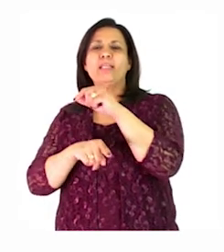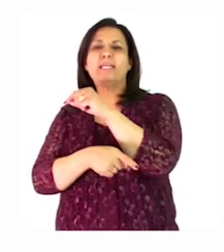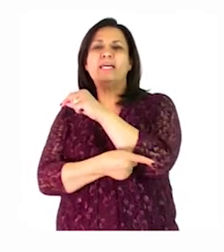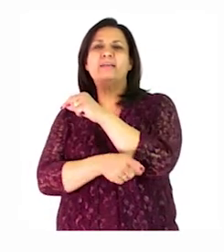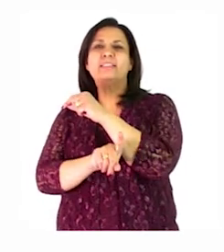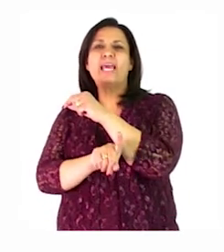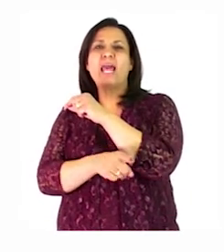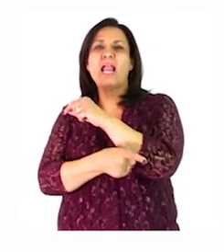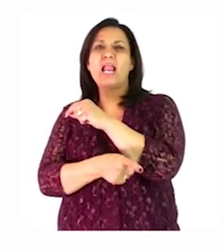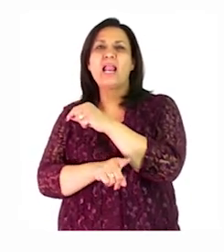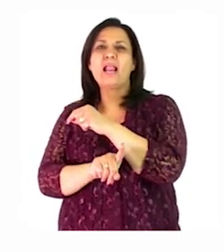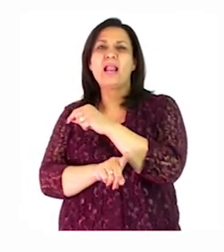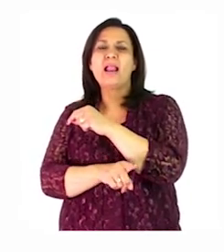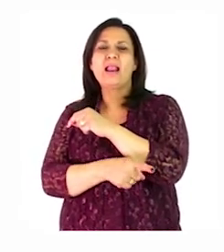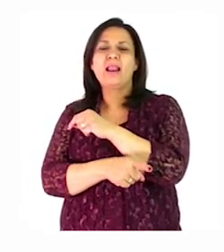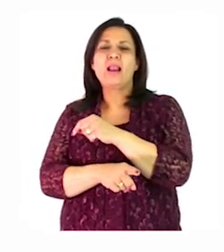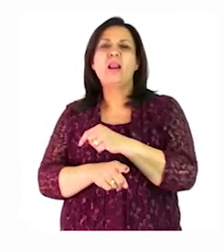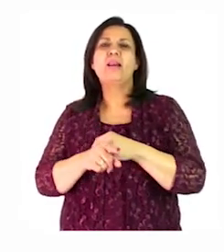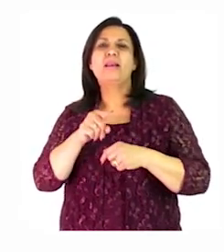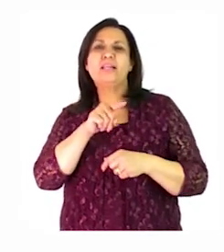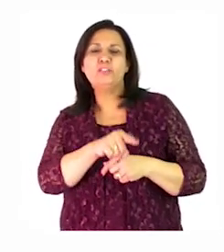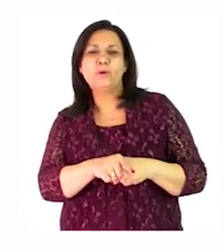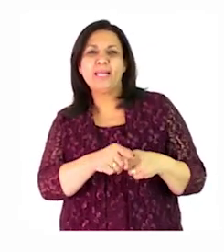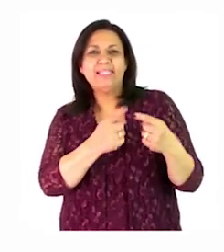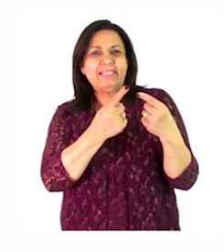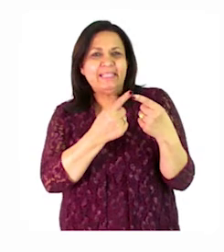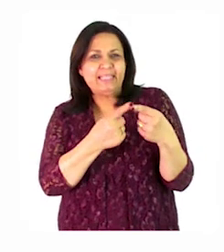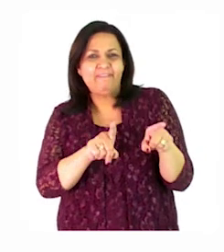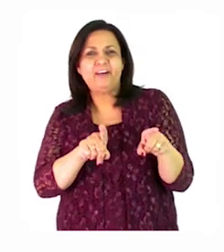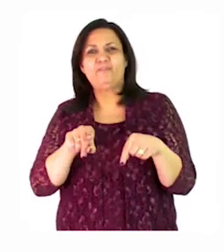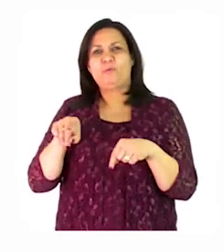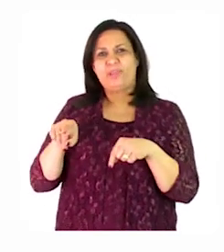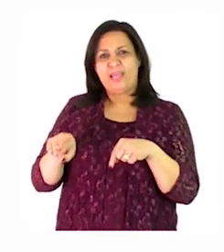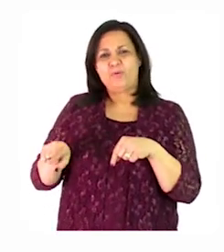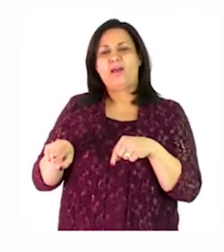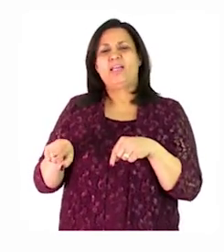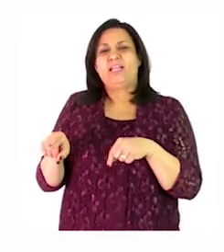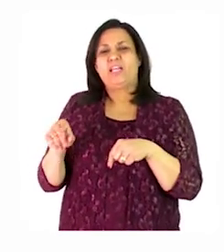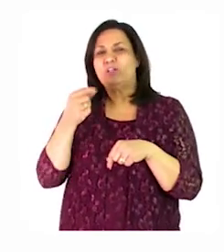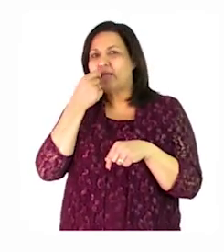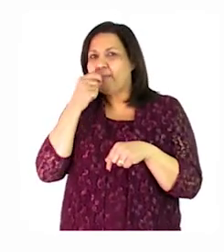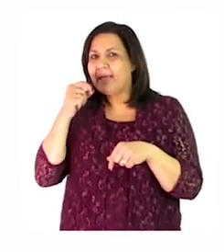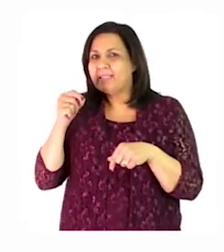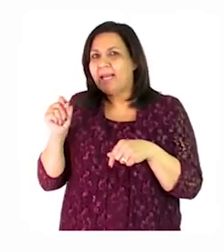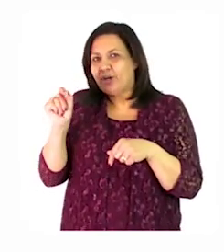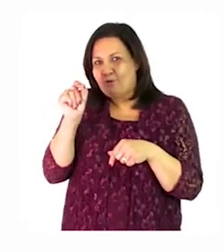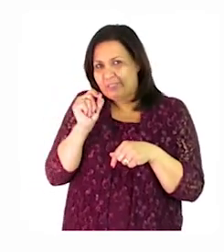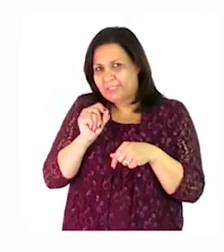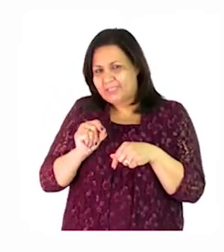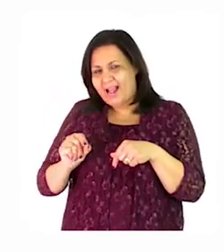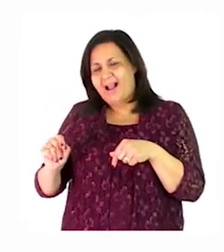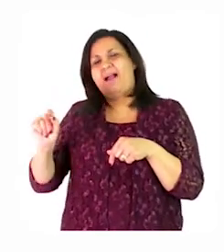at the tails. You can circle. I'm sure you have been able to find